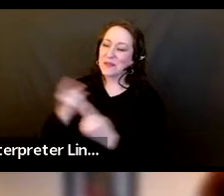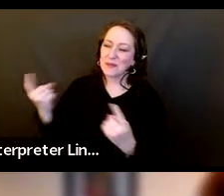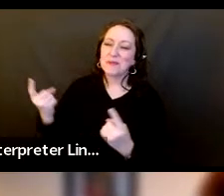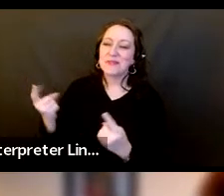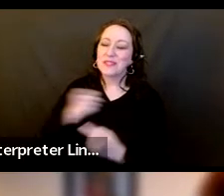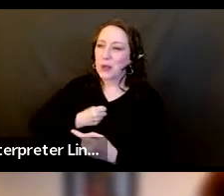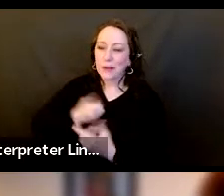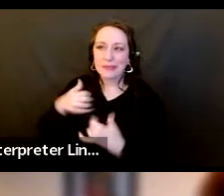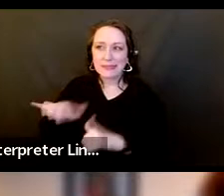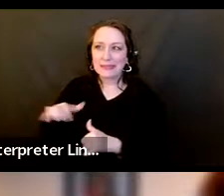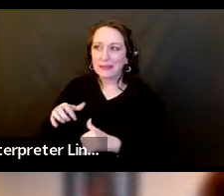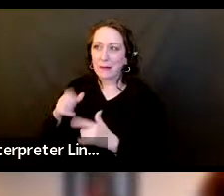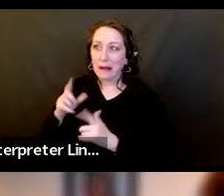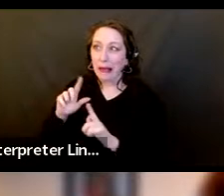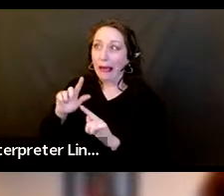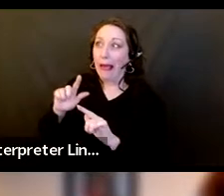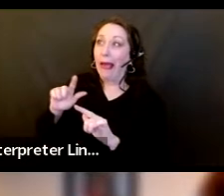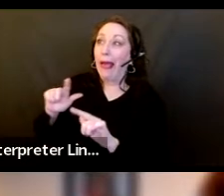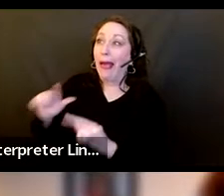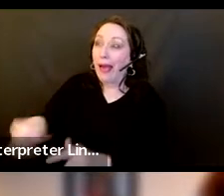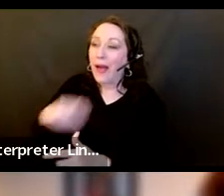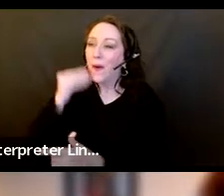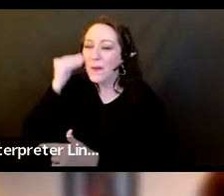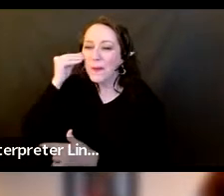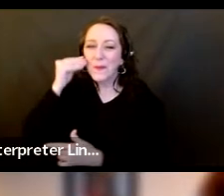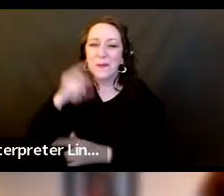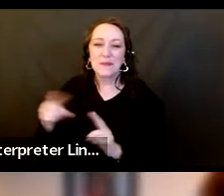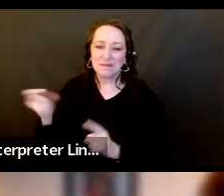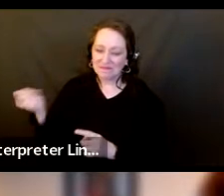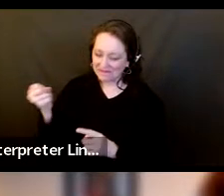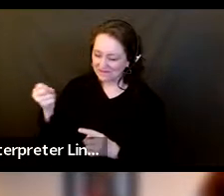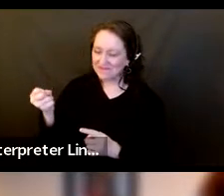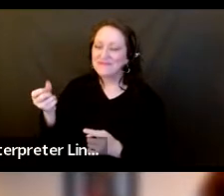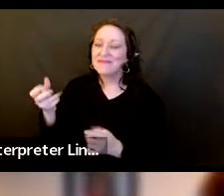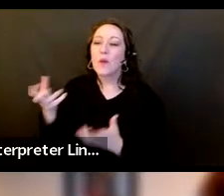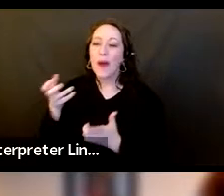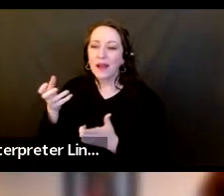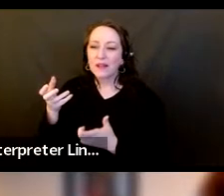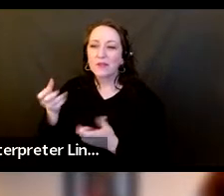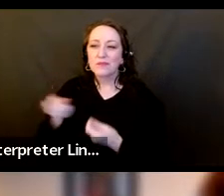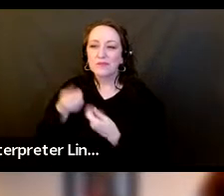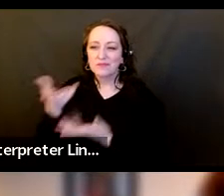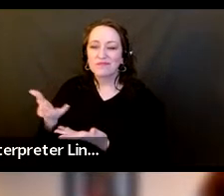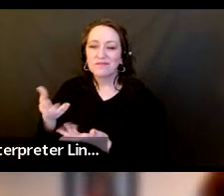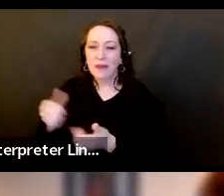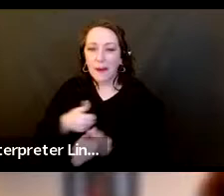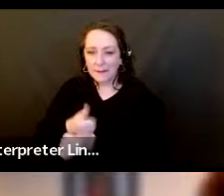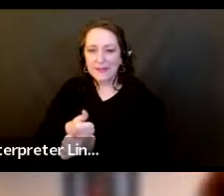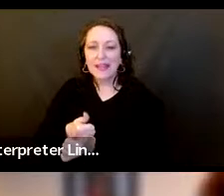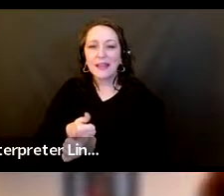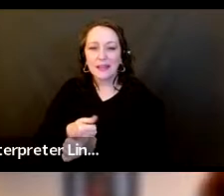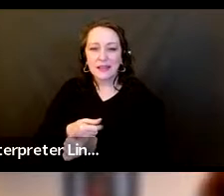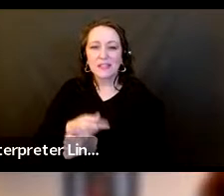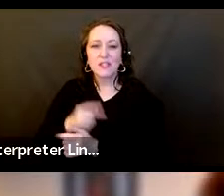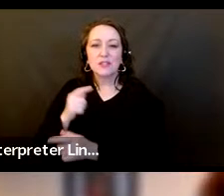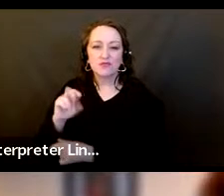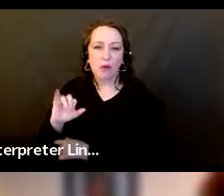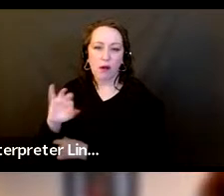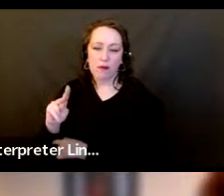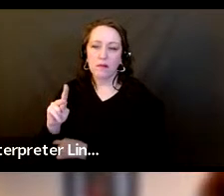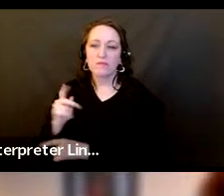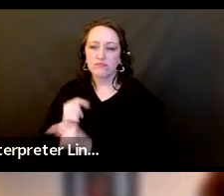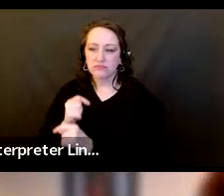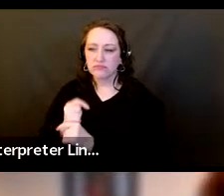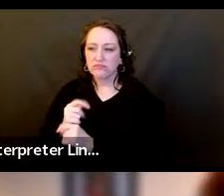Sorry, I'm still making my way home, but yes, we did want to give an update on the truck study. We have been